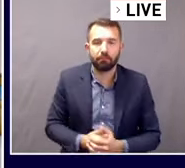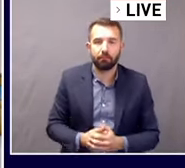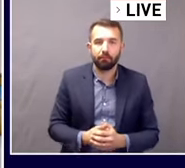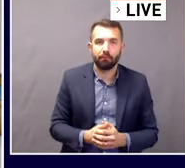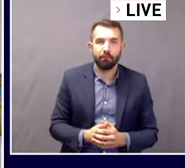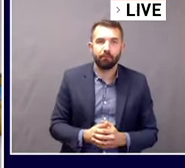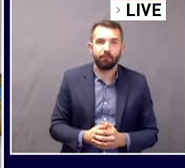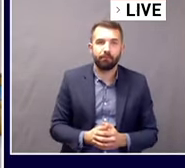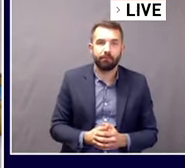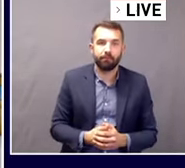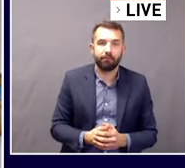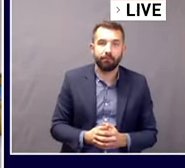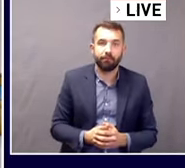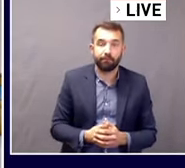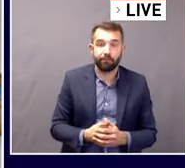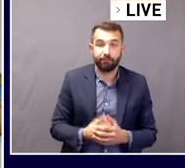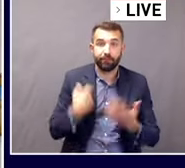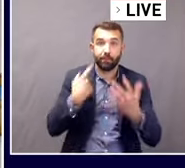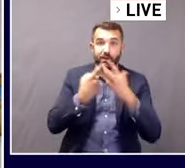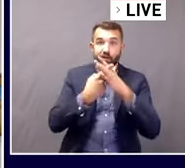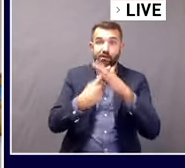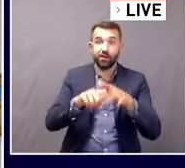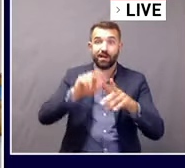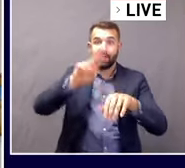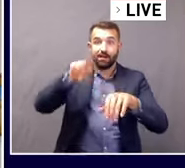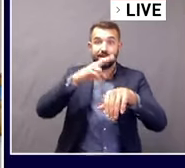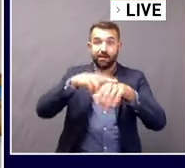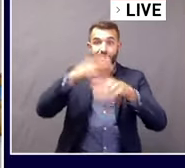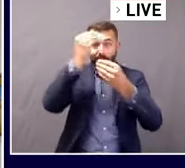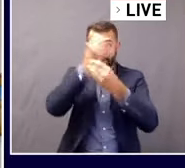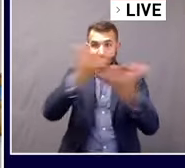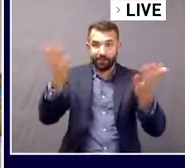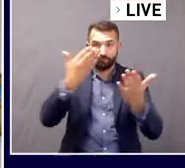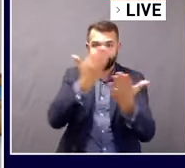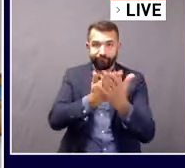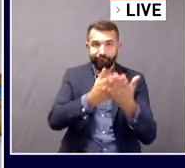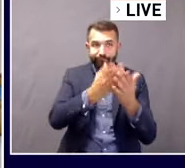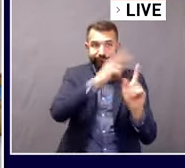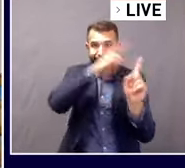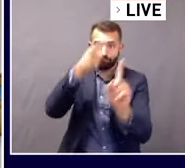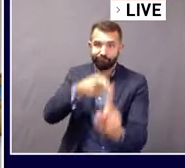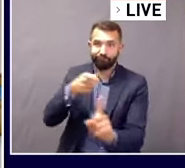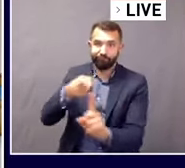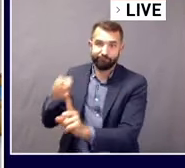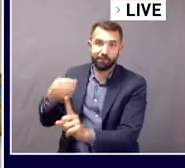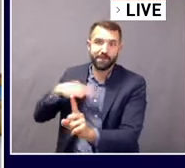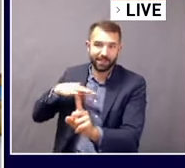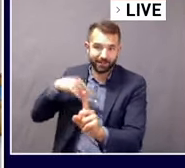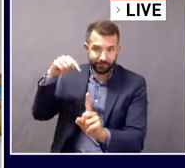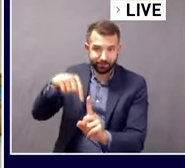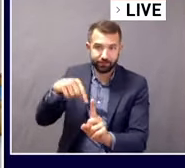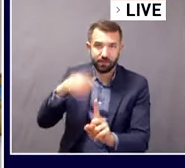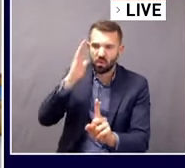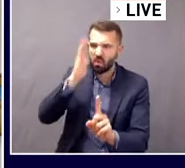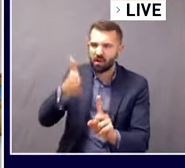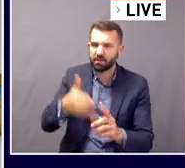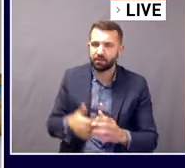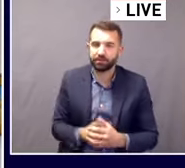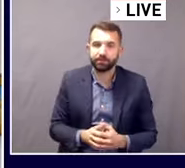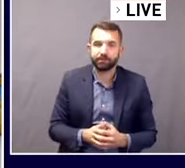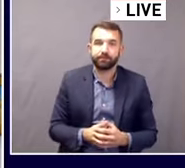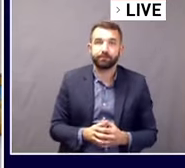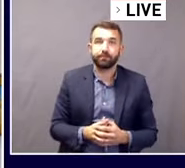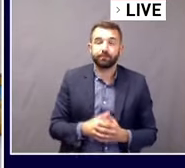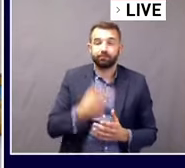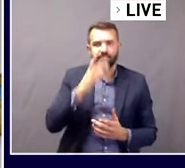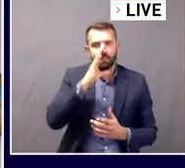it to the extent I can for Maine. One of the intriguing findings that has been out